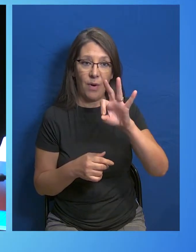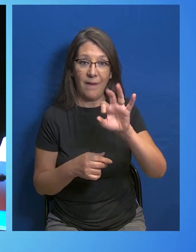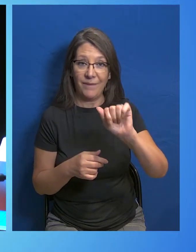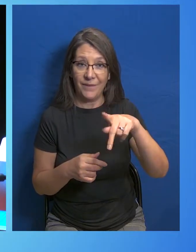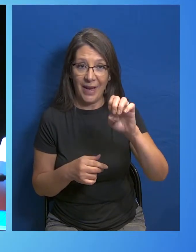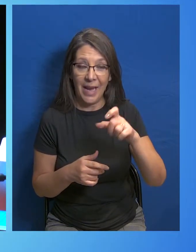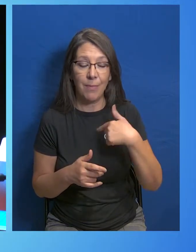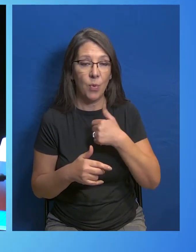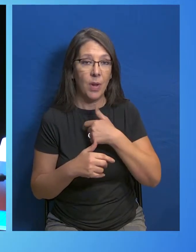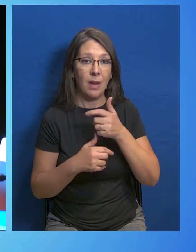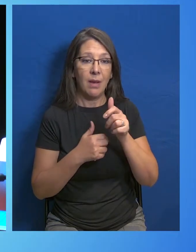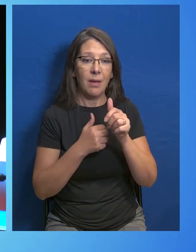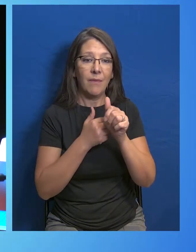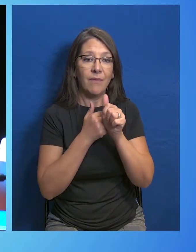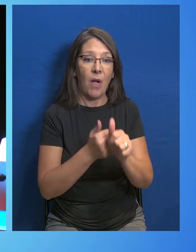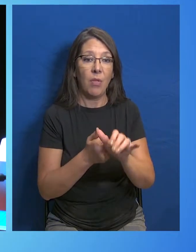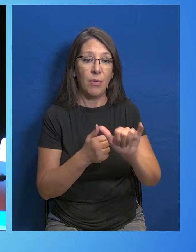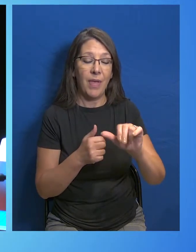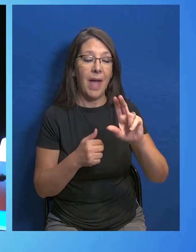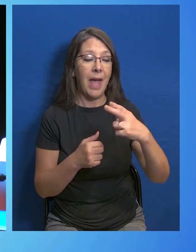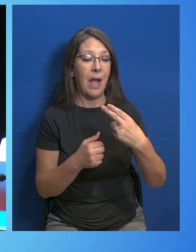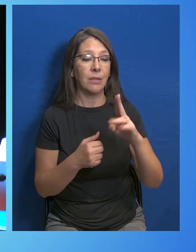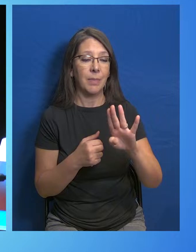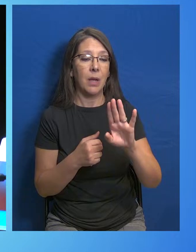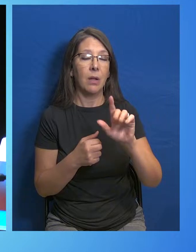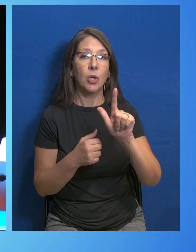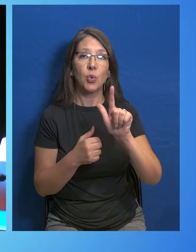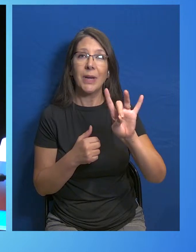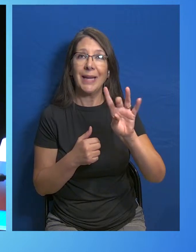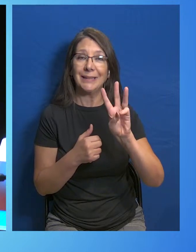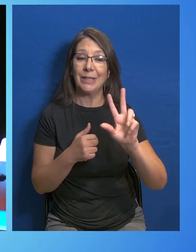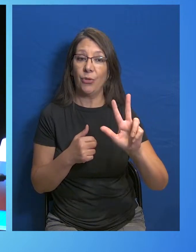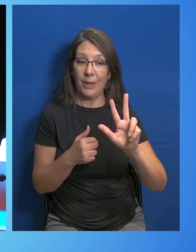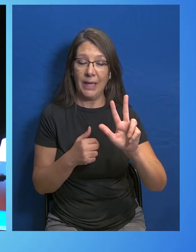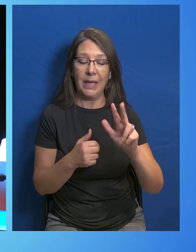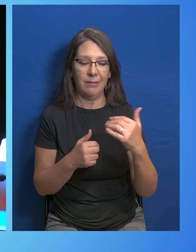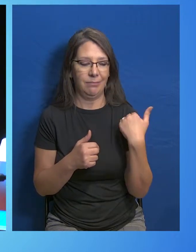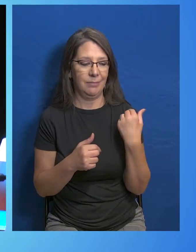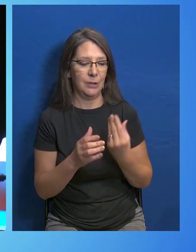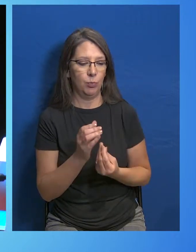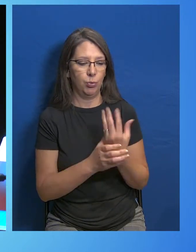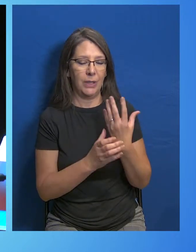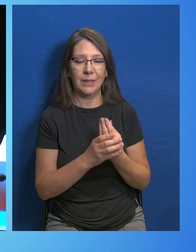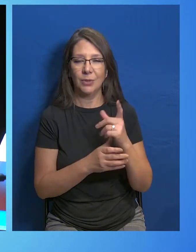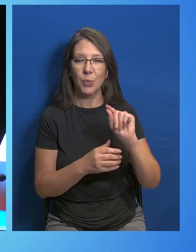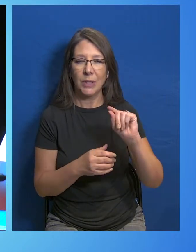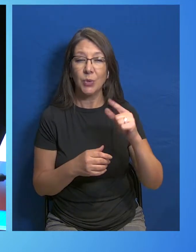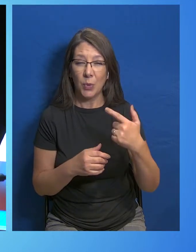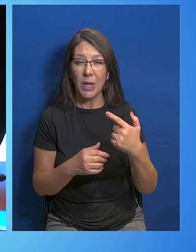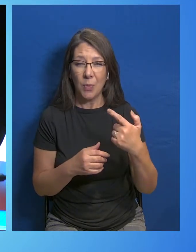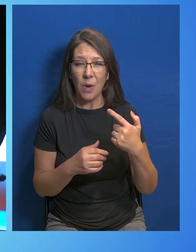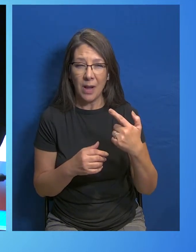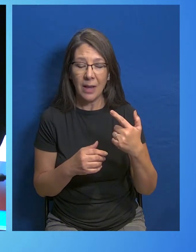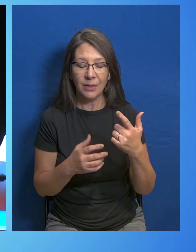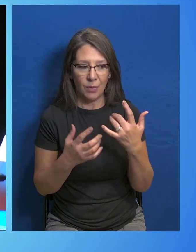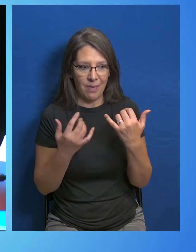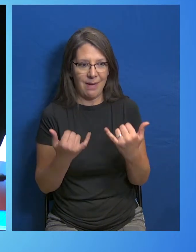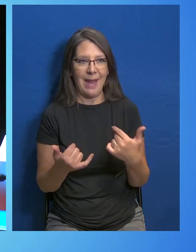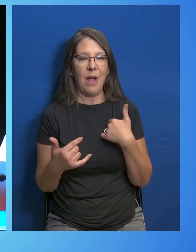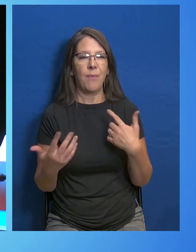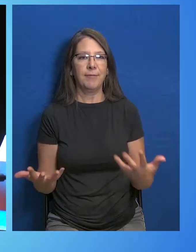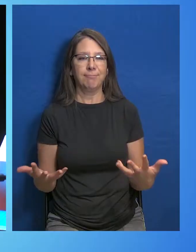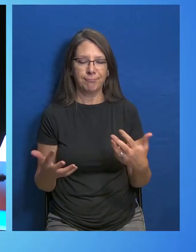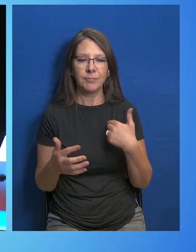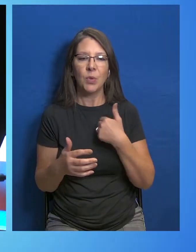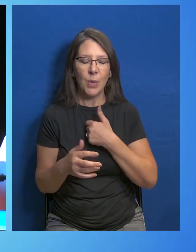the passage of House Bill 2863 in the spring of 2021. Additionally, we continue to have a